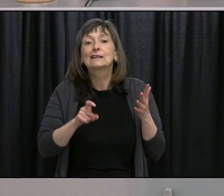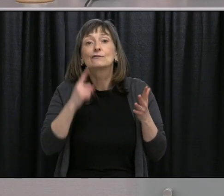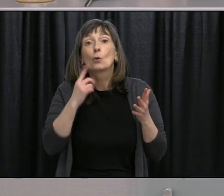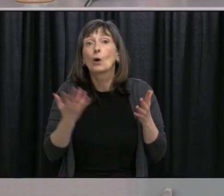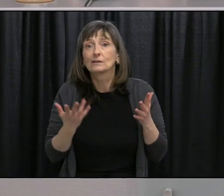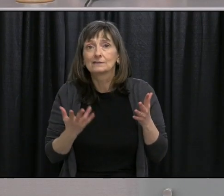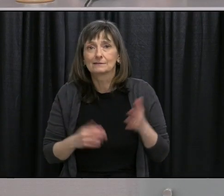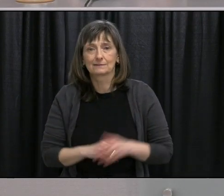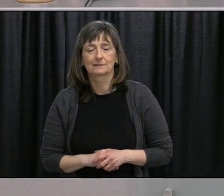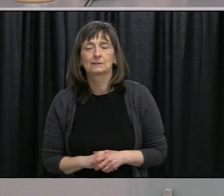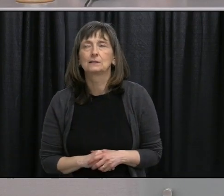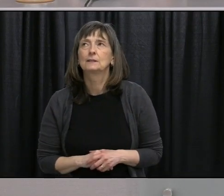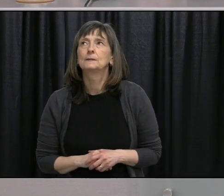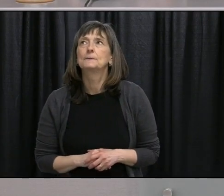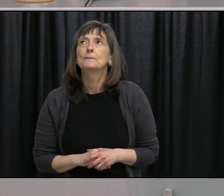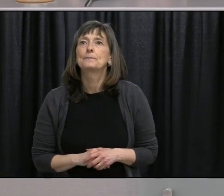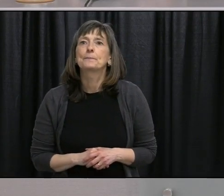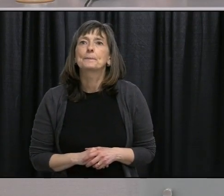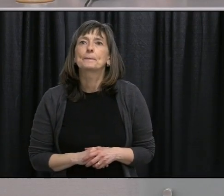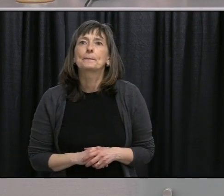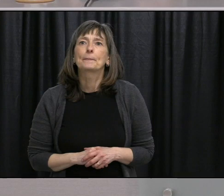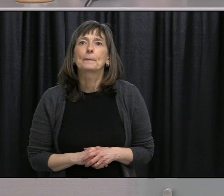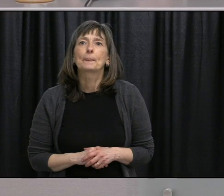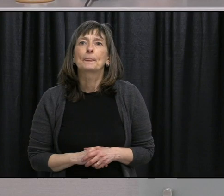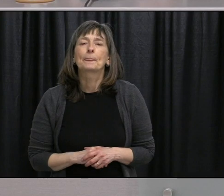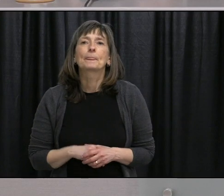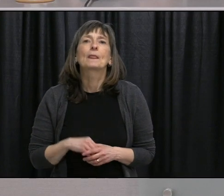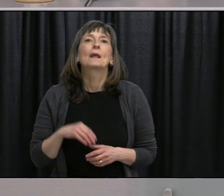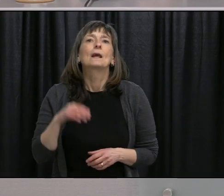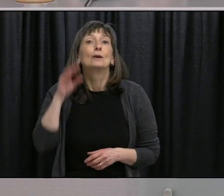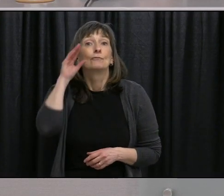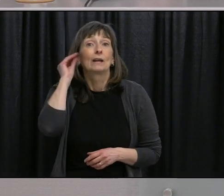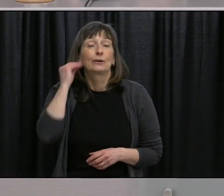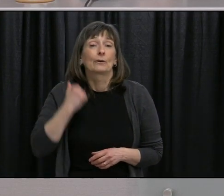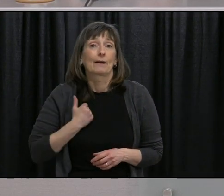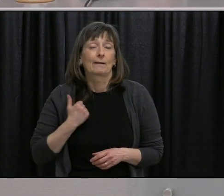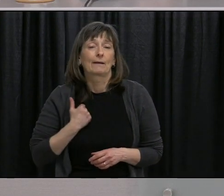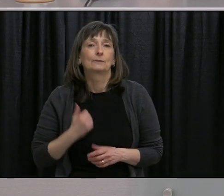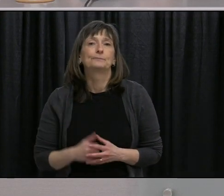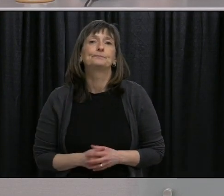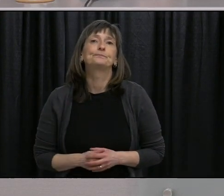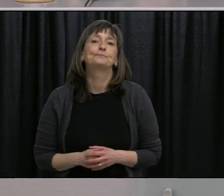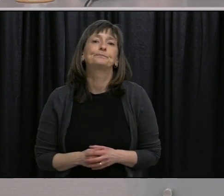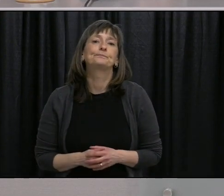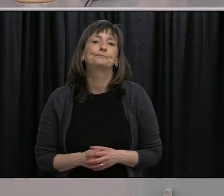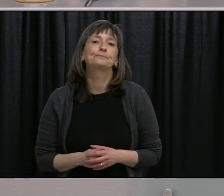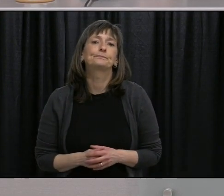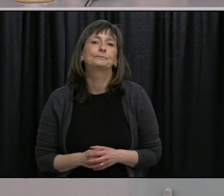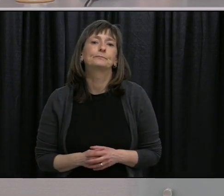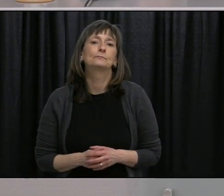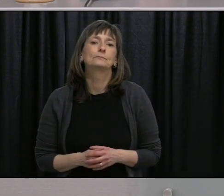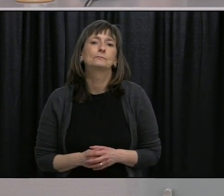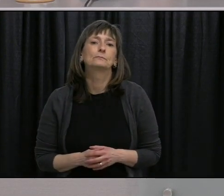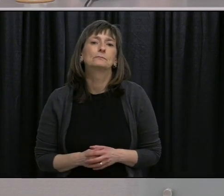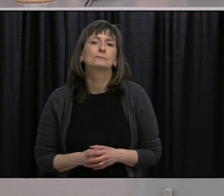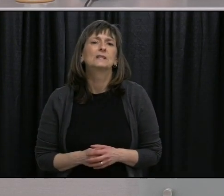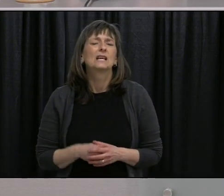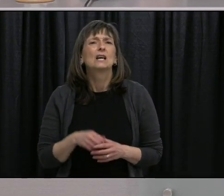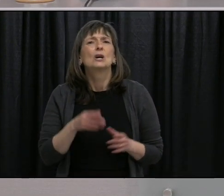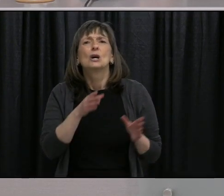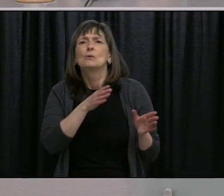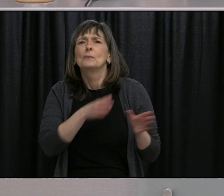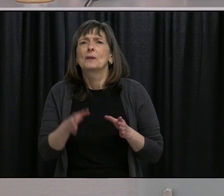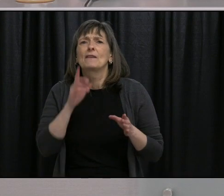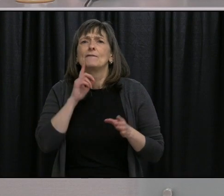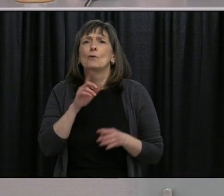Hello. Question for the Premier. What exactly has Suncor told you about its plans for Terra Nova for the next